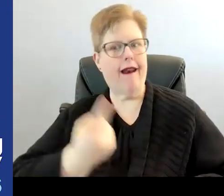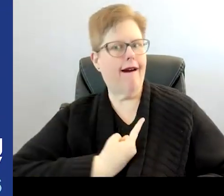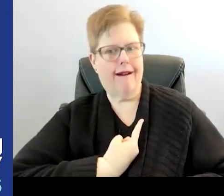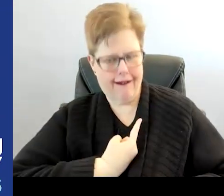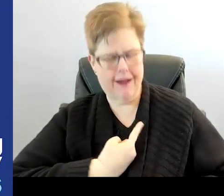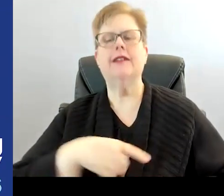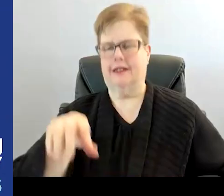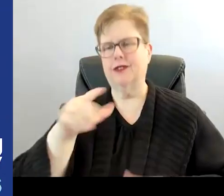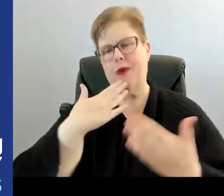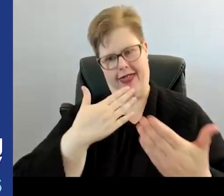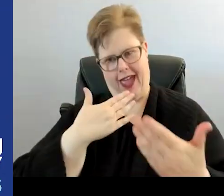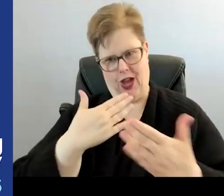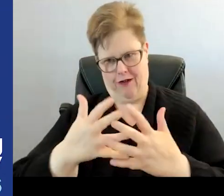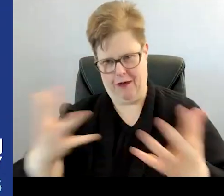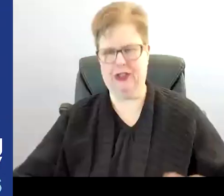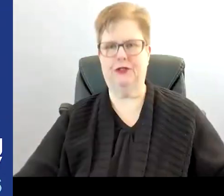you so much.